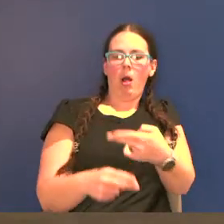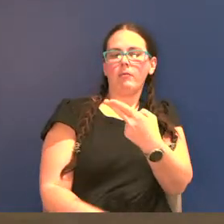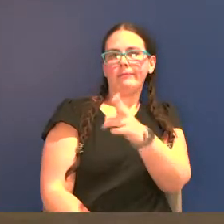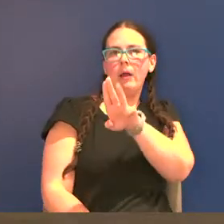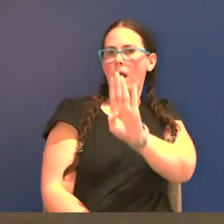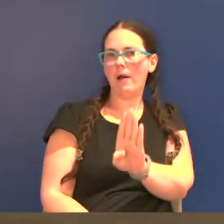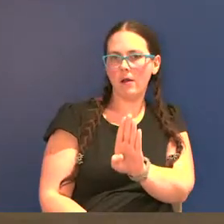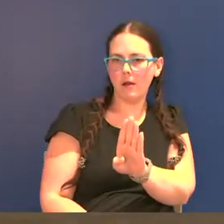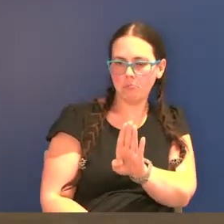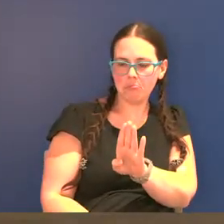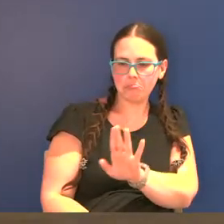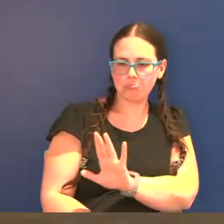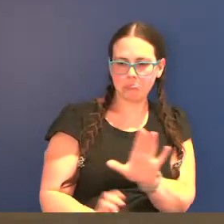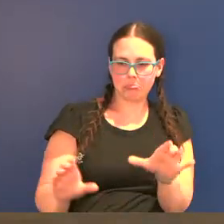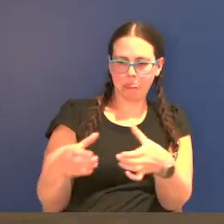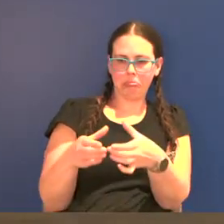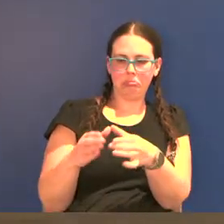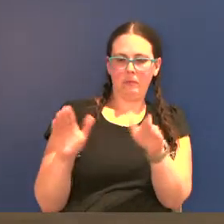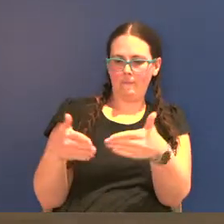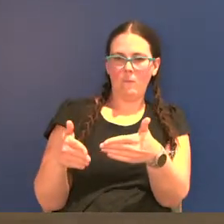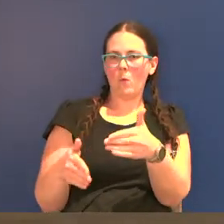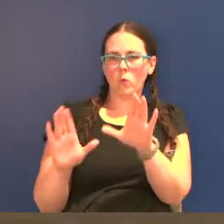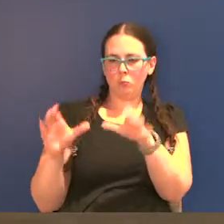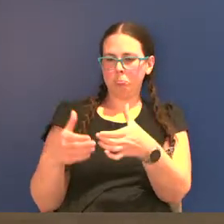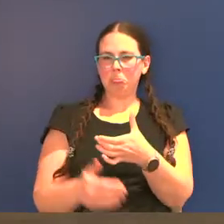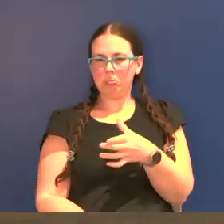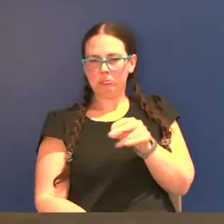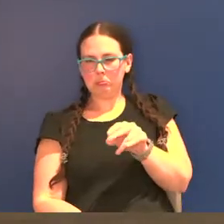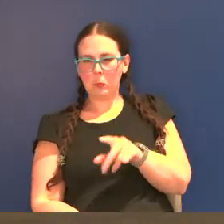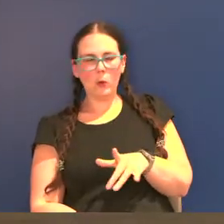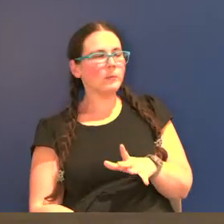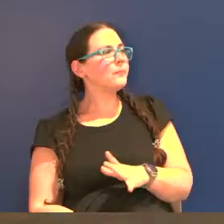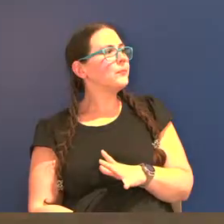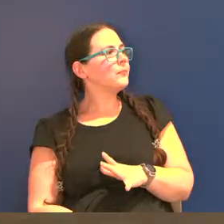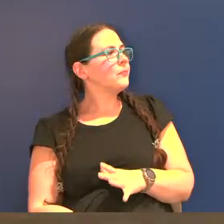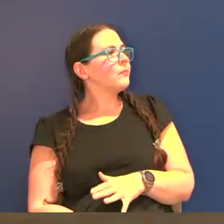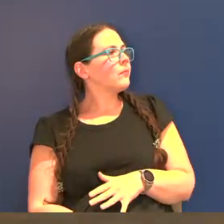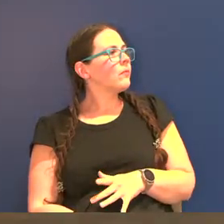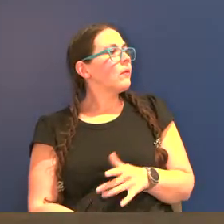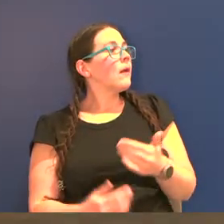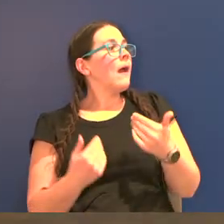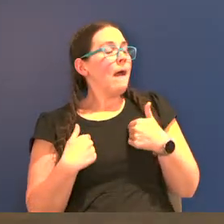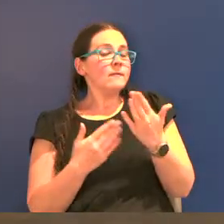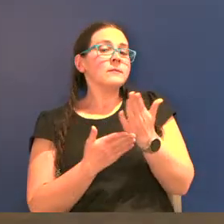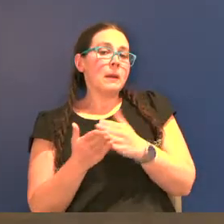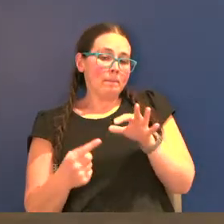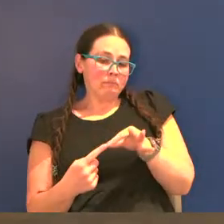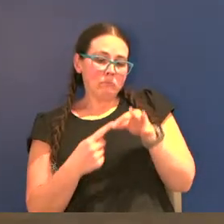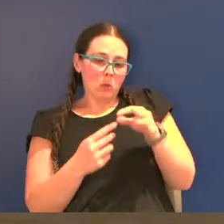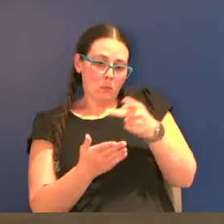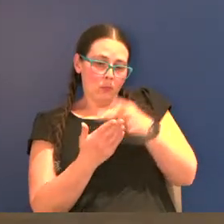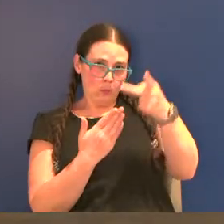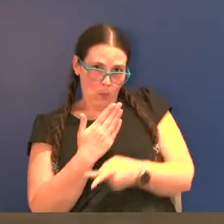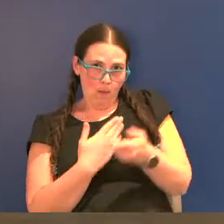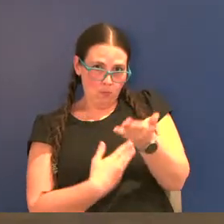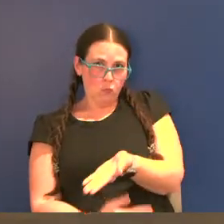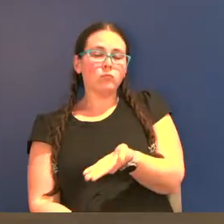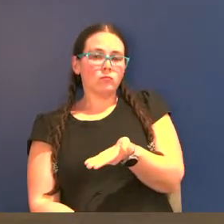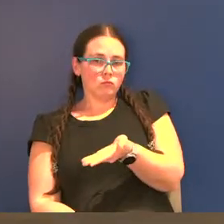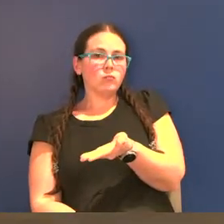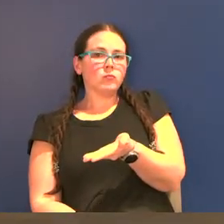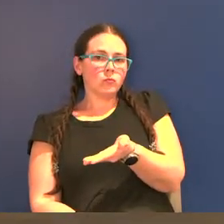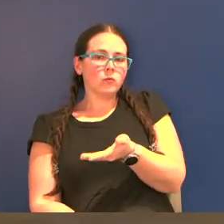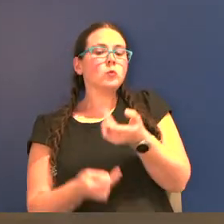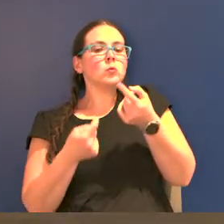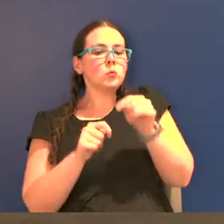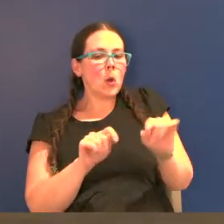So we have various services. No, it's okay. Sorry. They do have some specialty programming there. What we